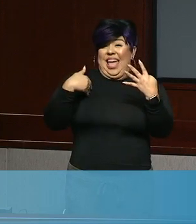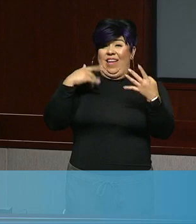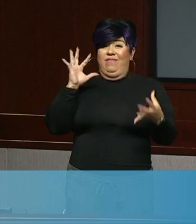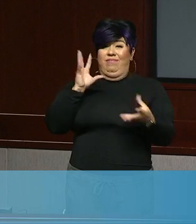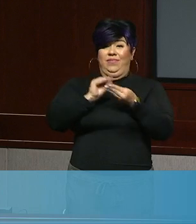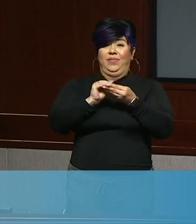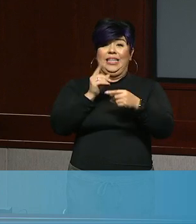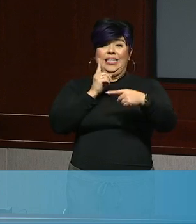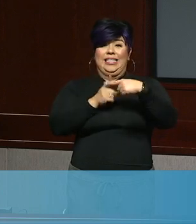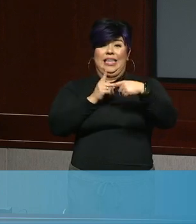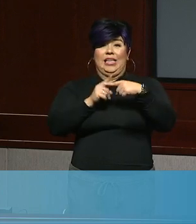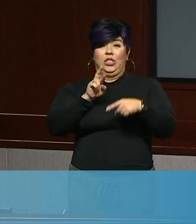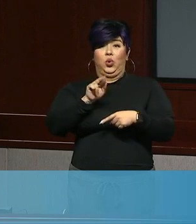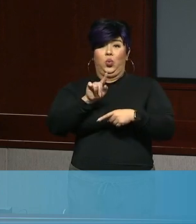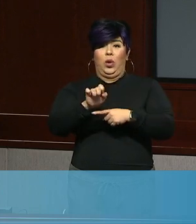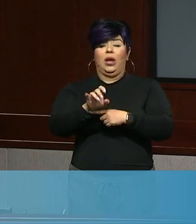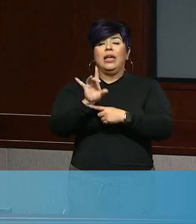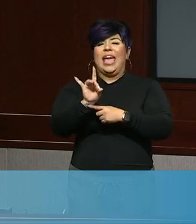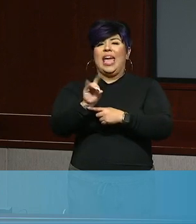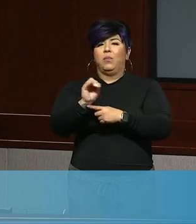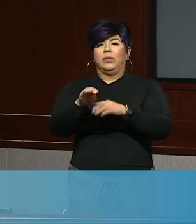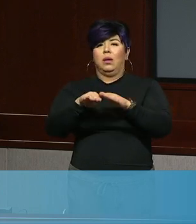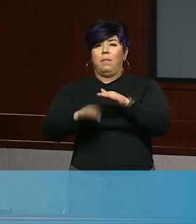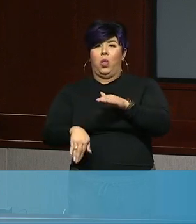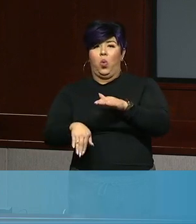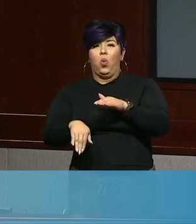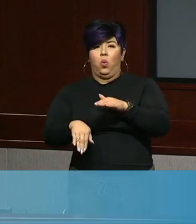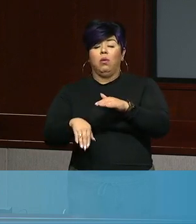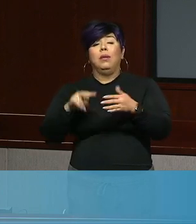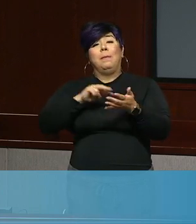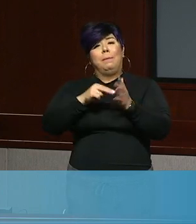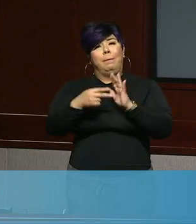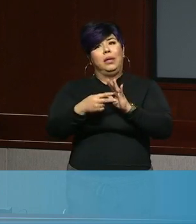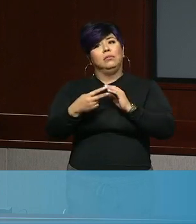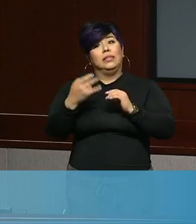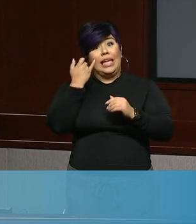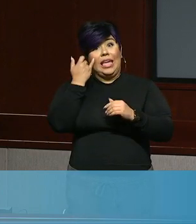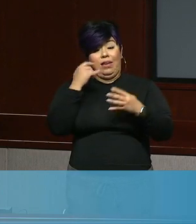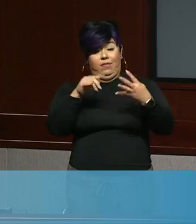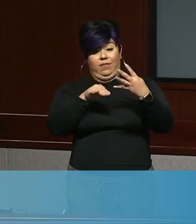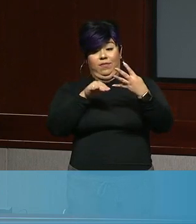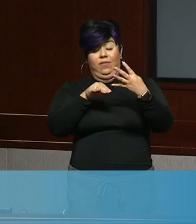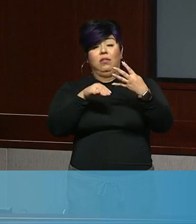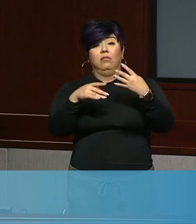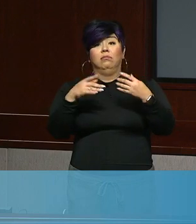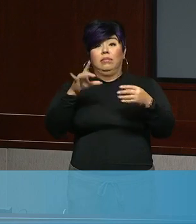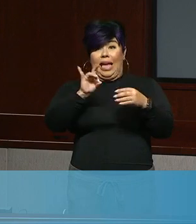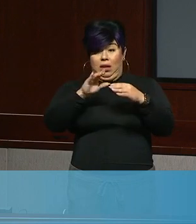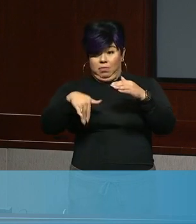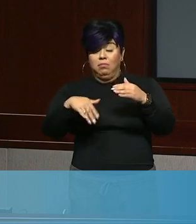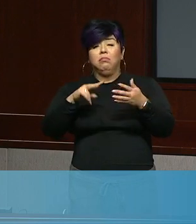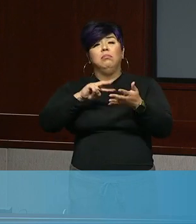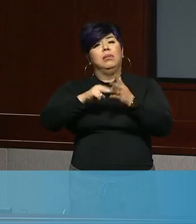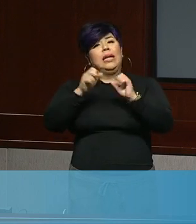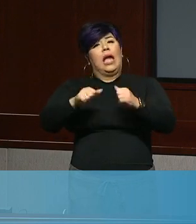testing positivity rate of 8% or below for the county to progress to the less restrictive Tier 2.